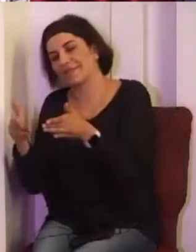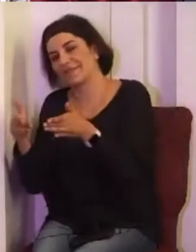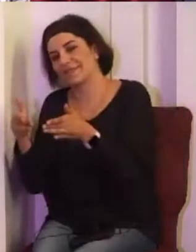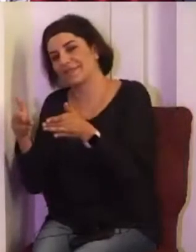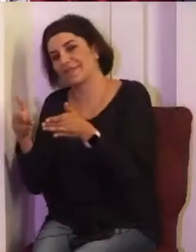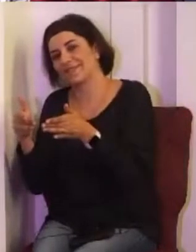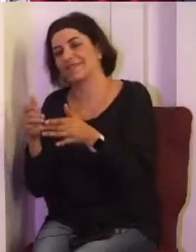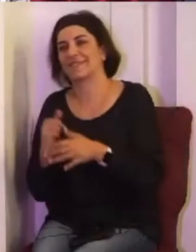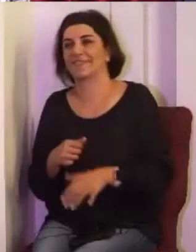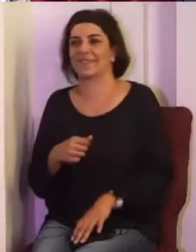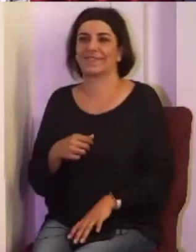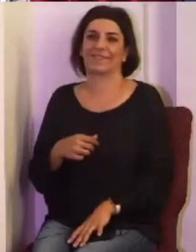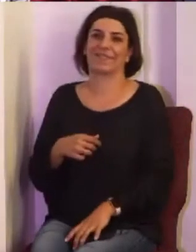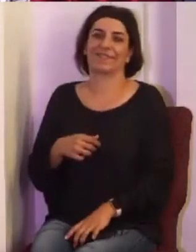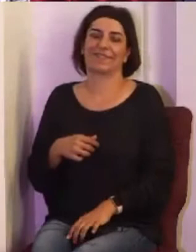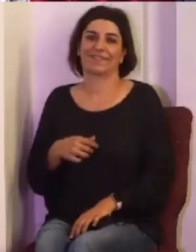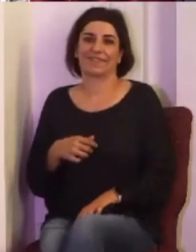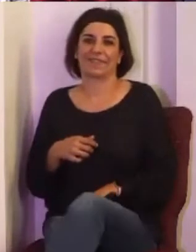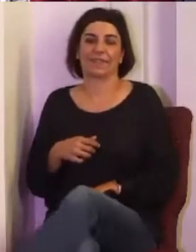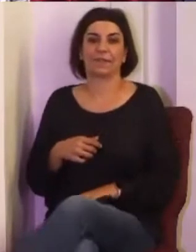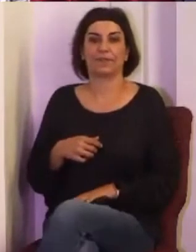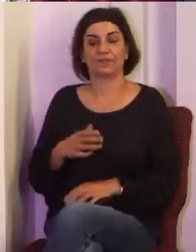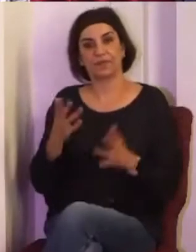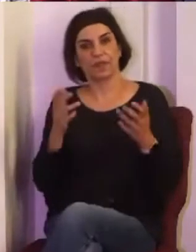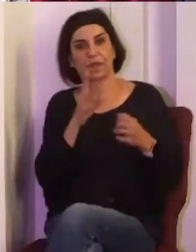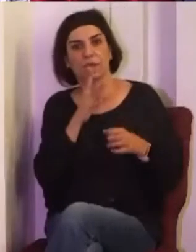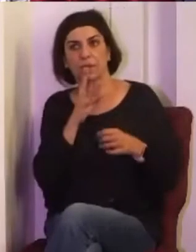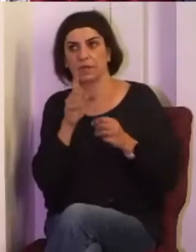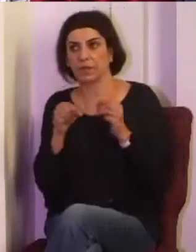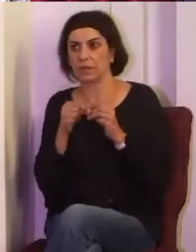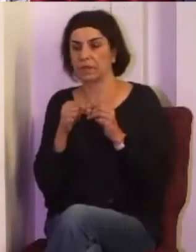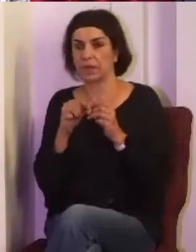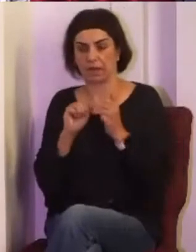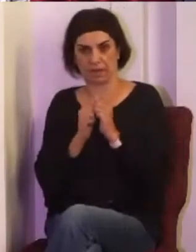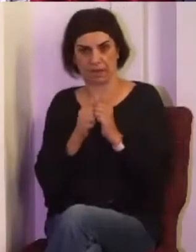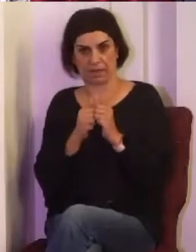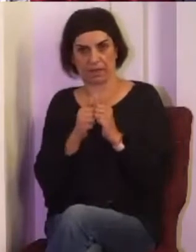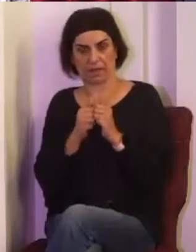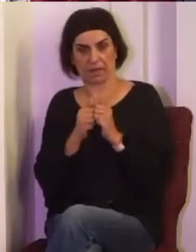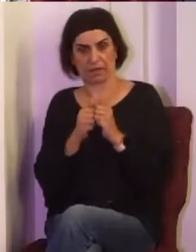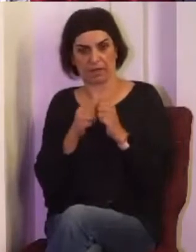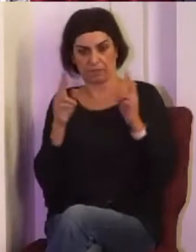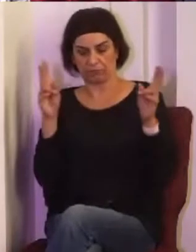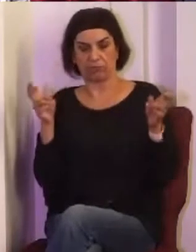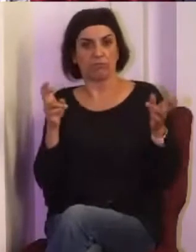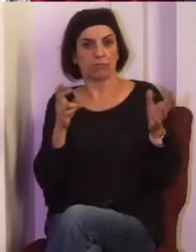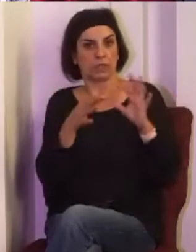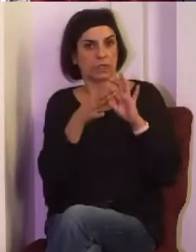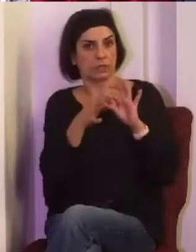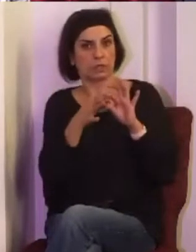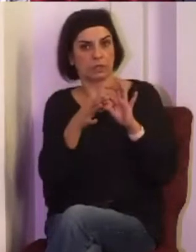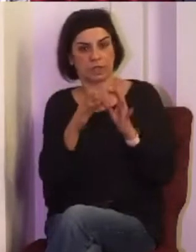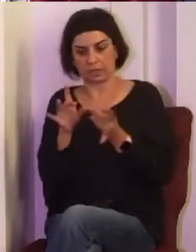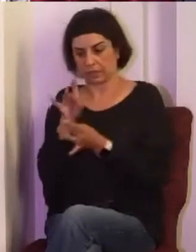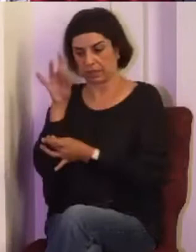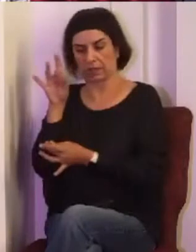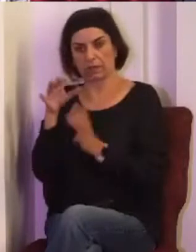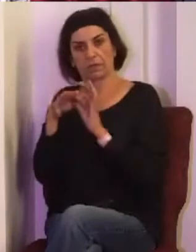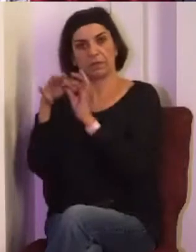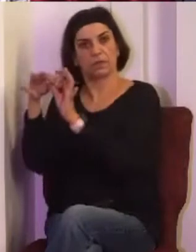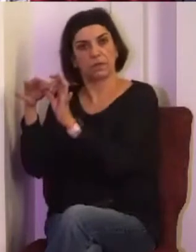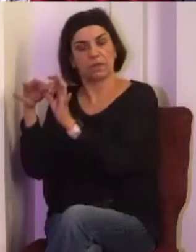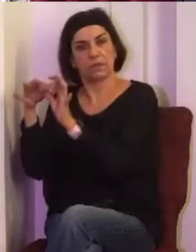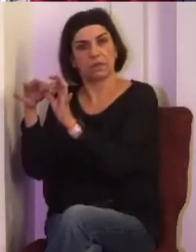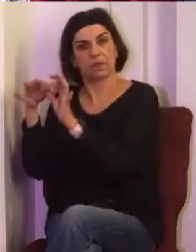I want to talk about how this relates to us spiritually, though, because it was not just a physical state of being, it